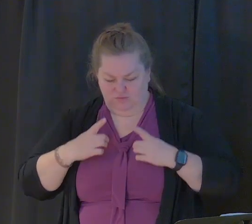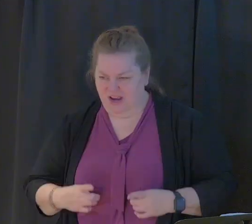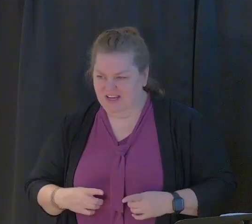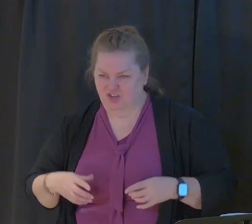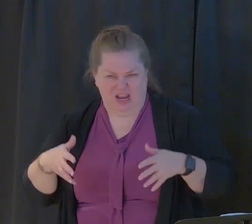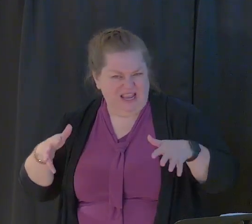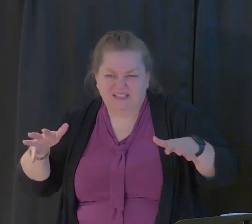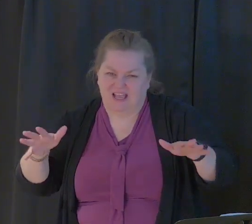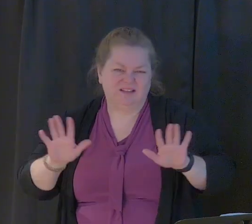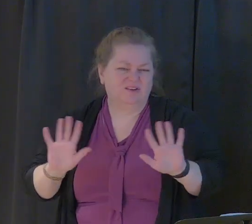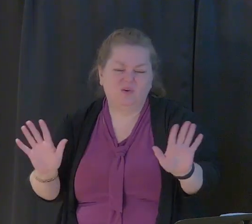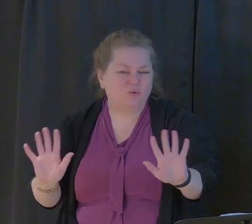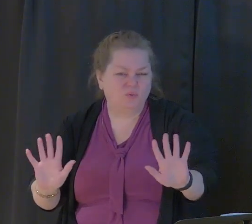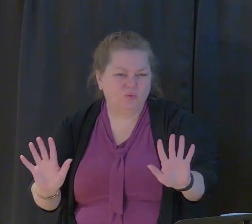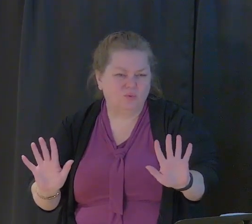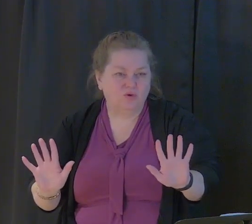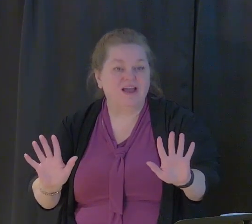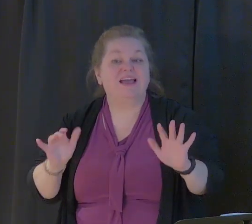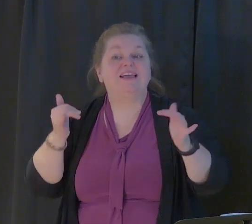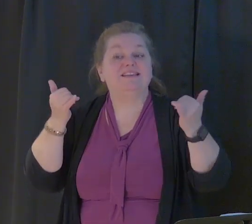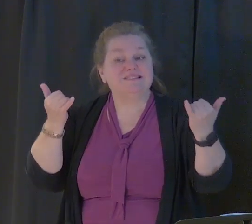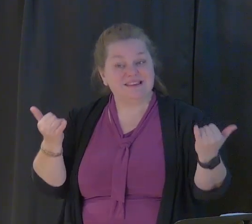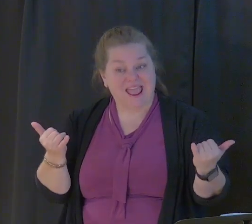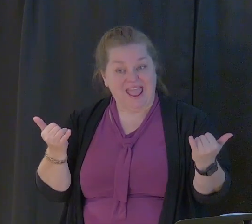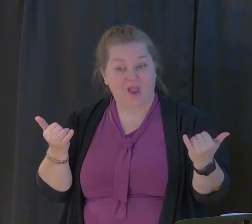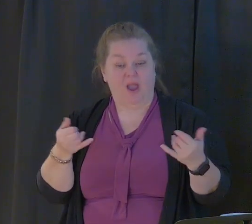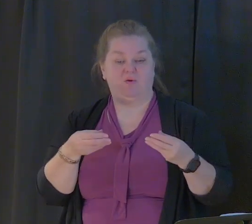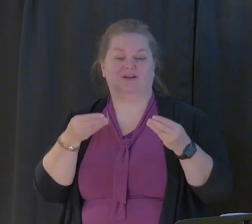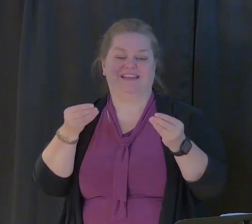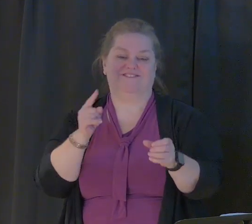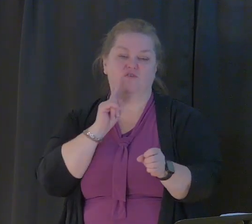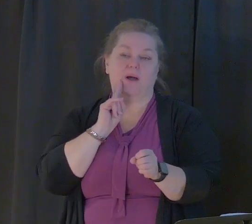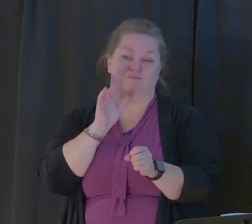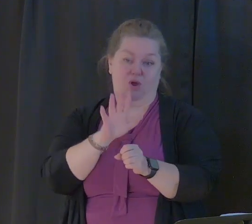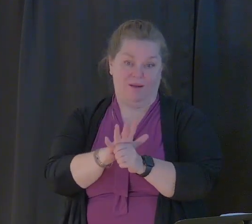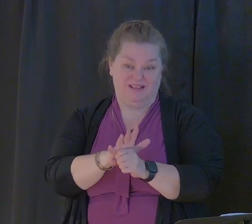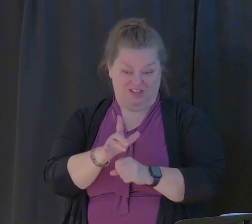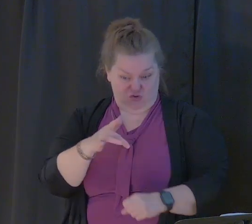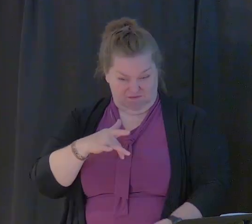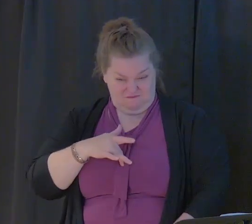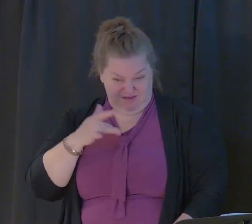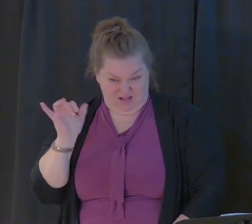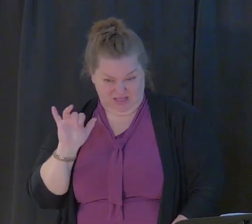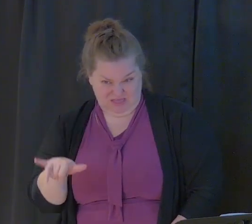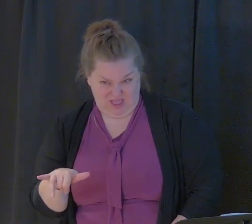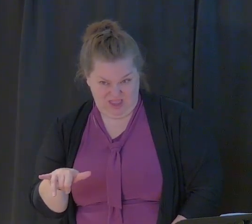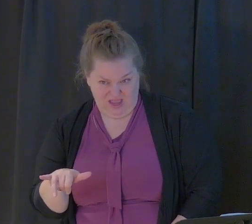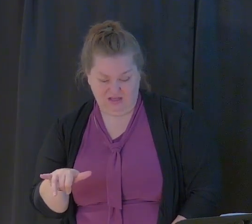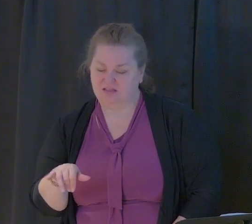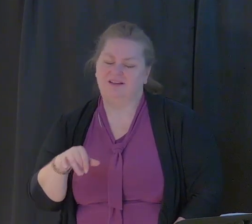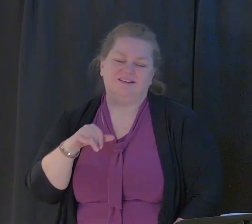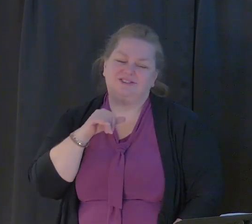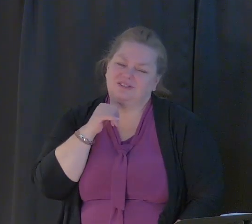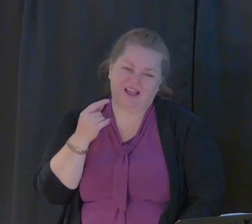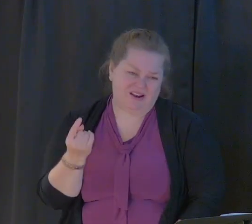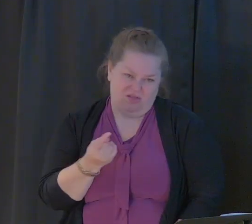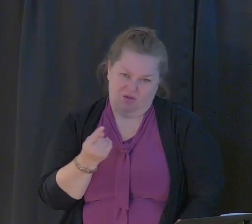want to leave with you some promises this morning that when we feel that way, we're not alone.